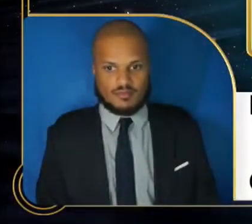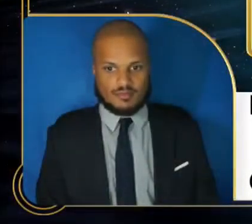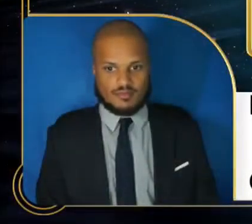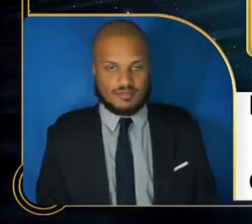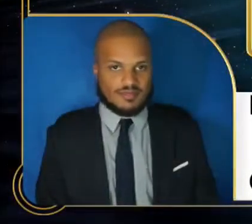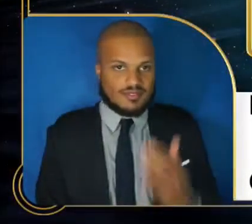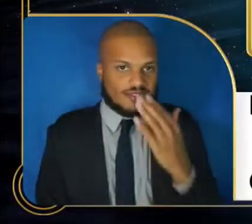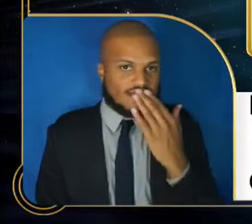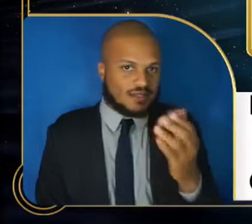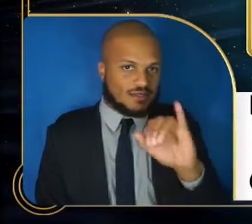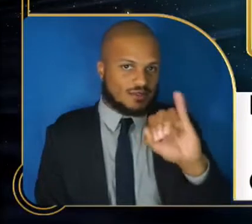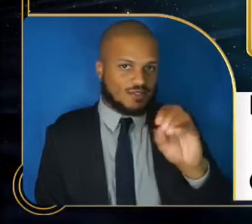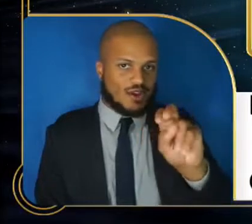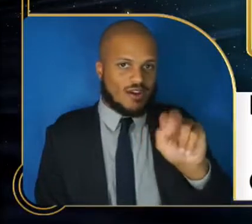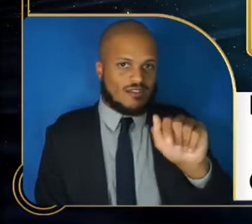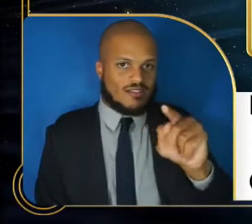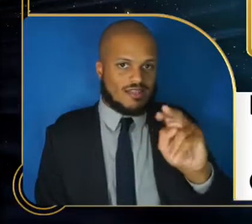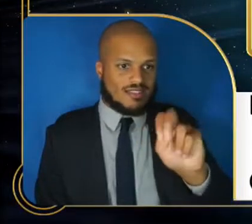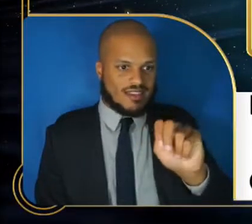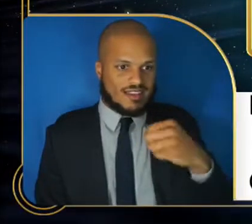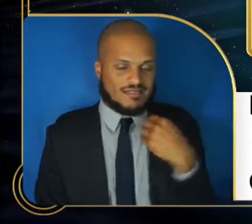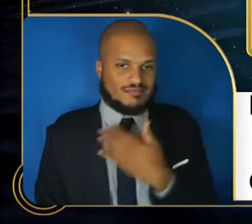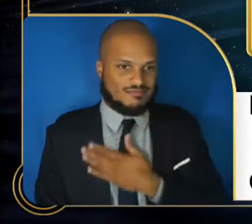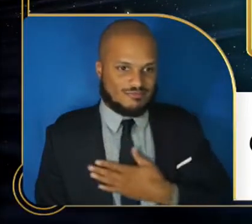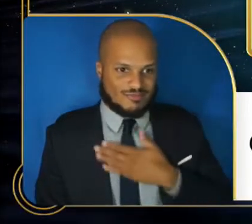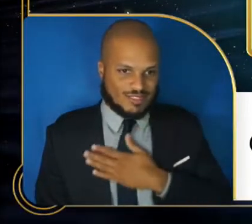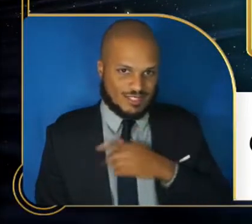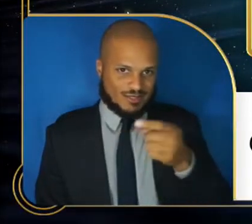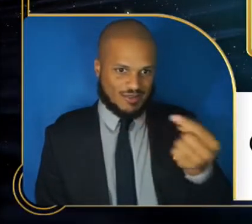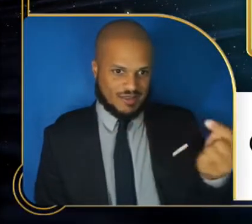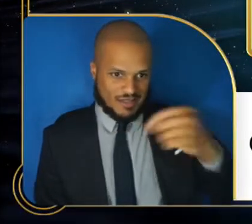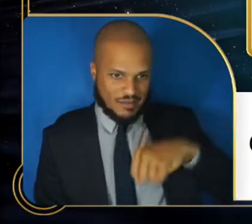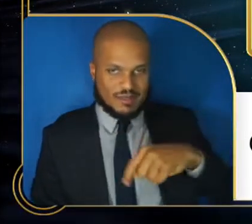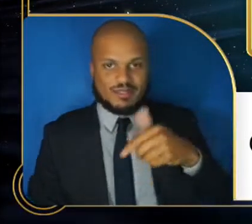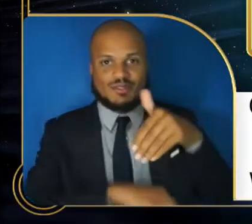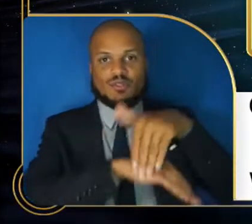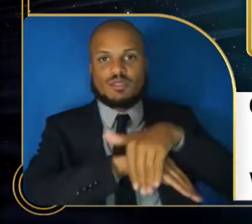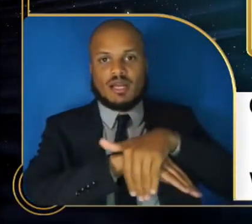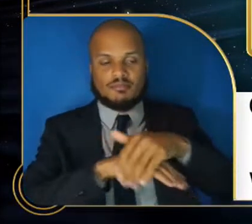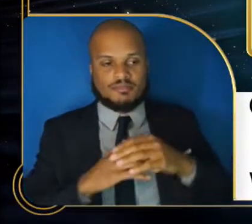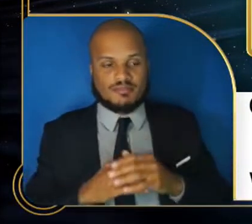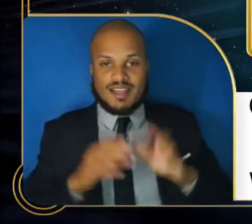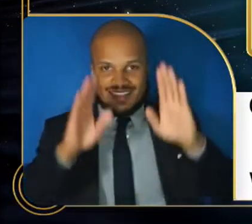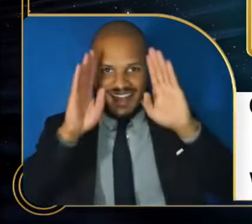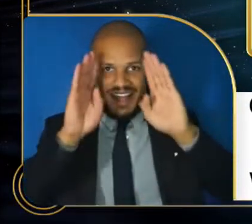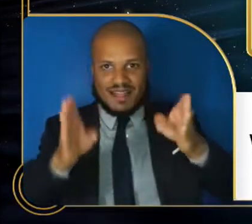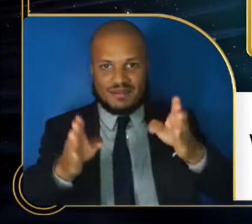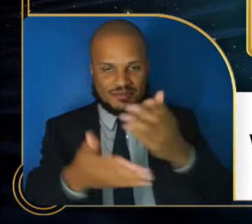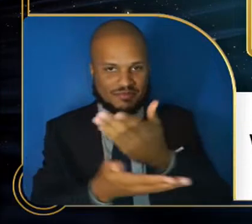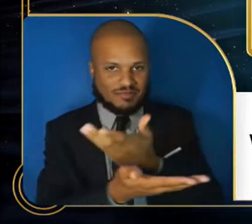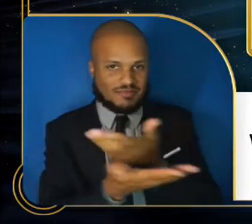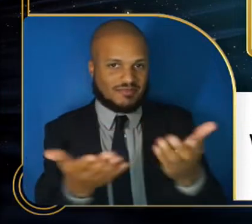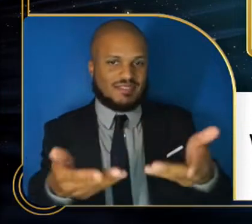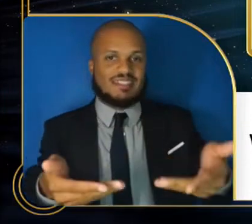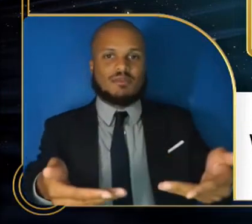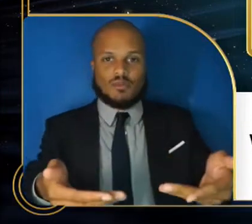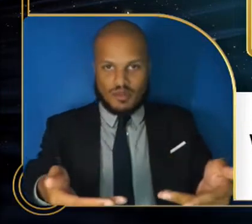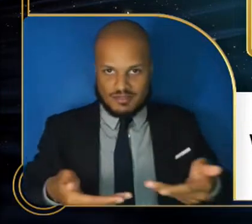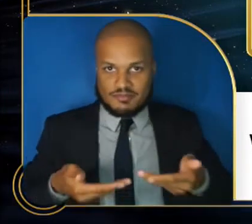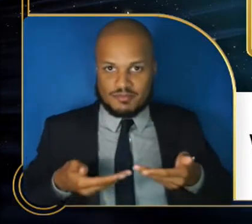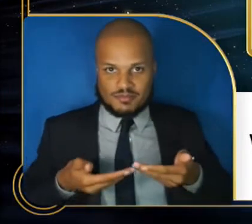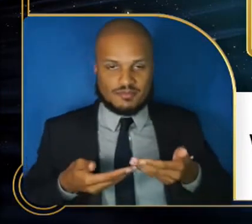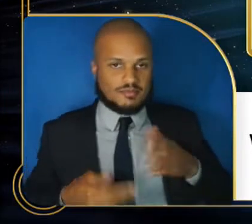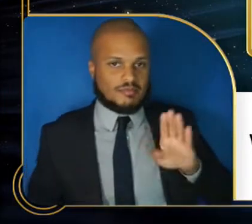Thank you, Jonathan. We sure appreciate you being here tonight. Hi, everyone, and welcome to the